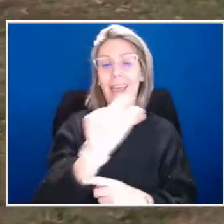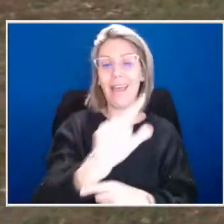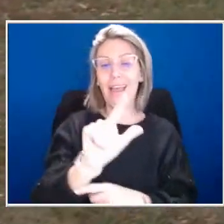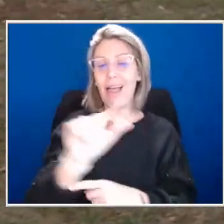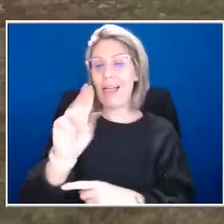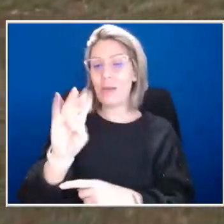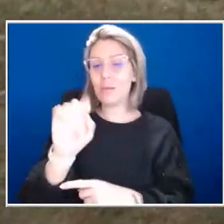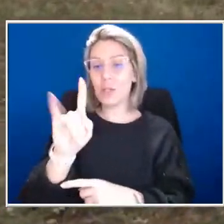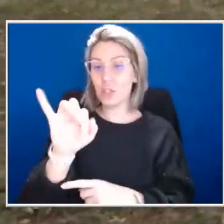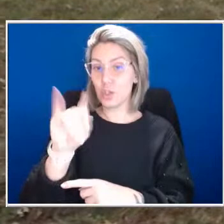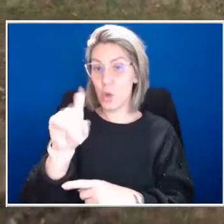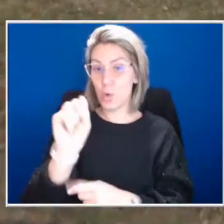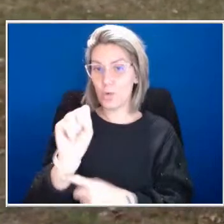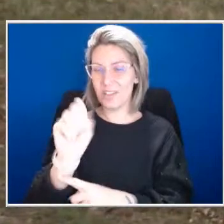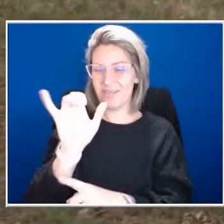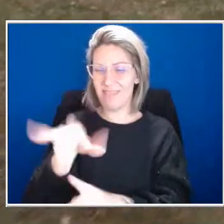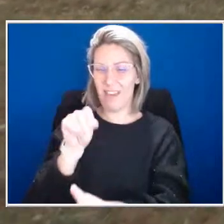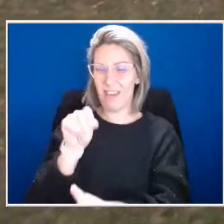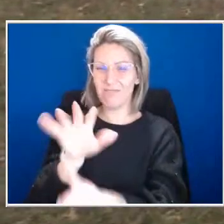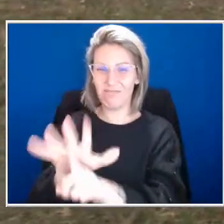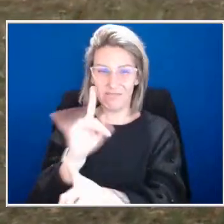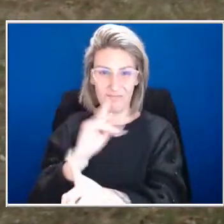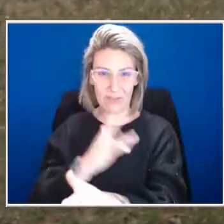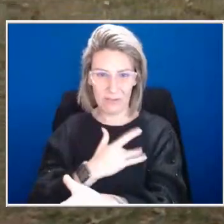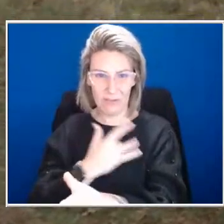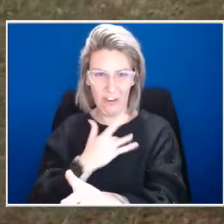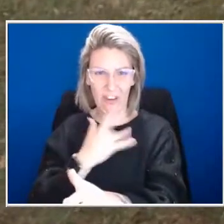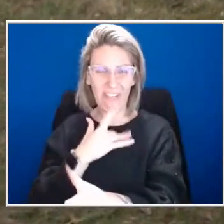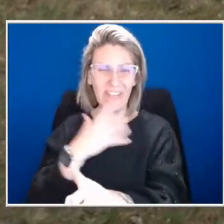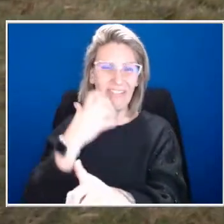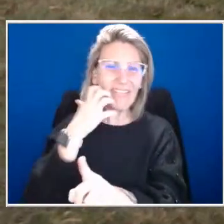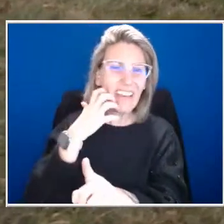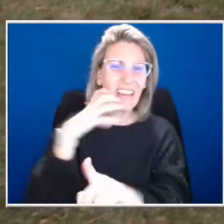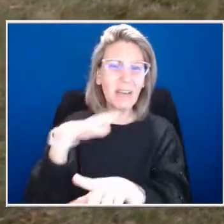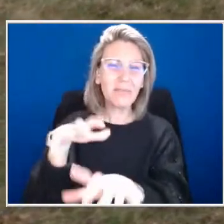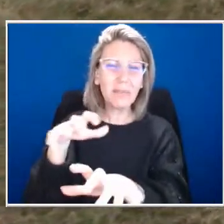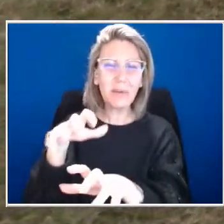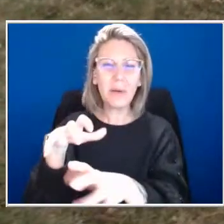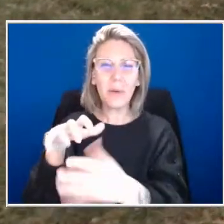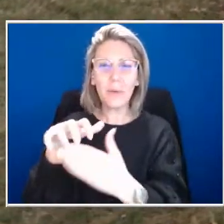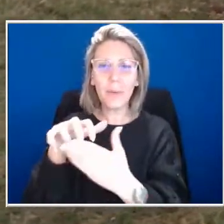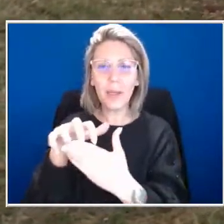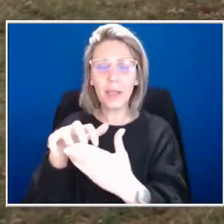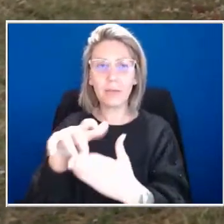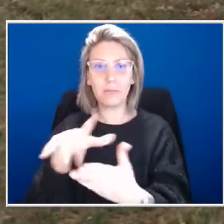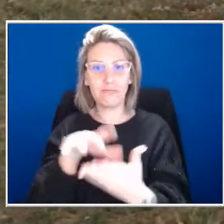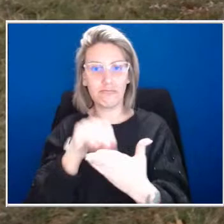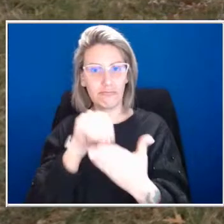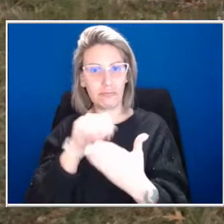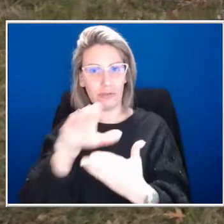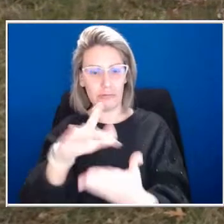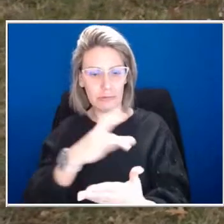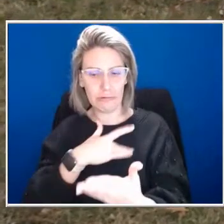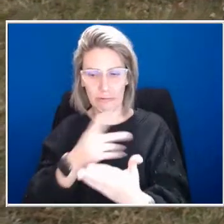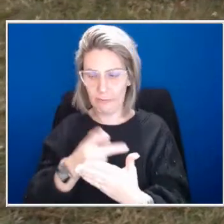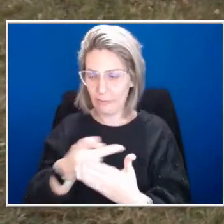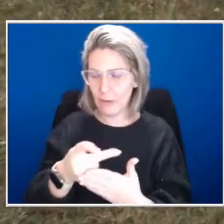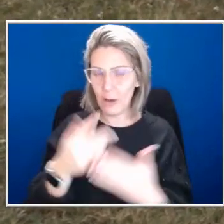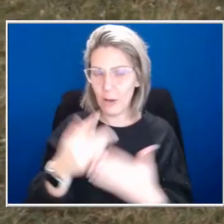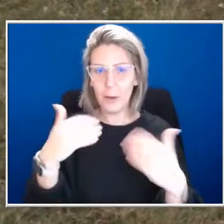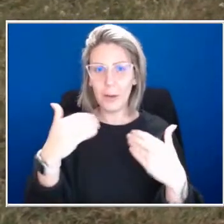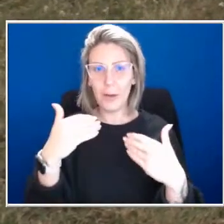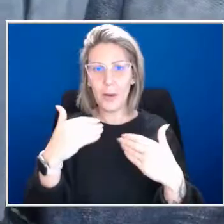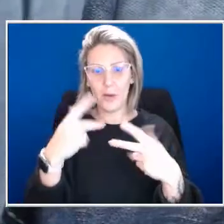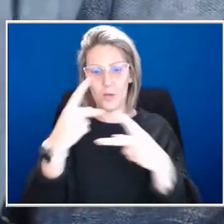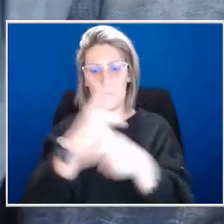causing it to become thick, stiff, and weak. Gene learned his heart was failing. Even worse, because he had active